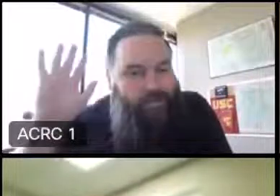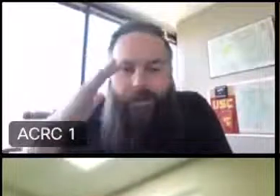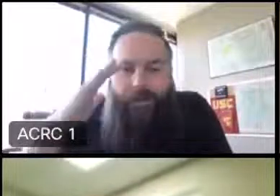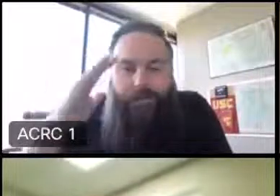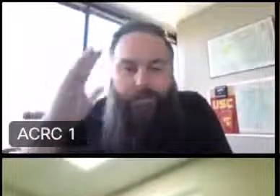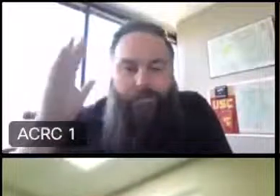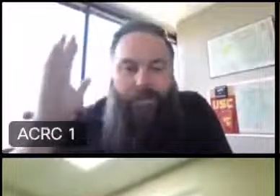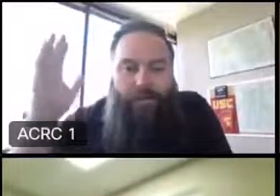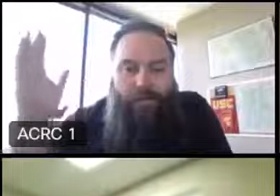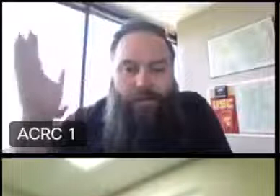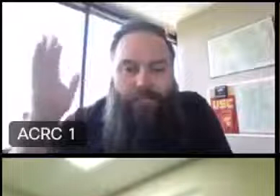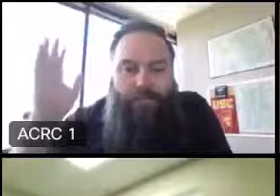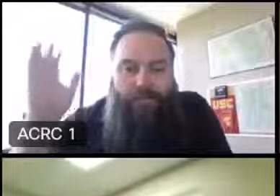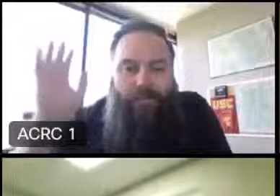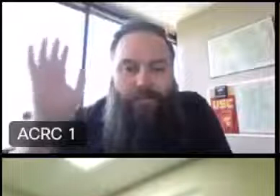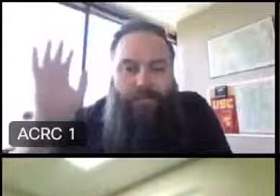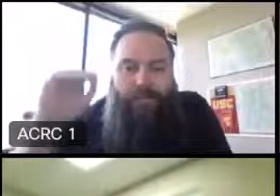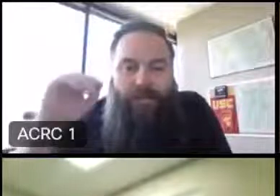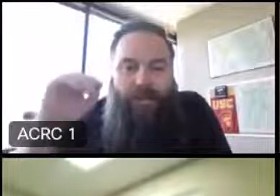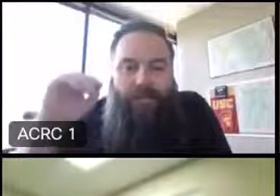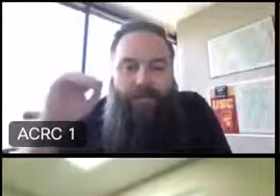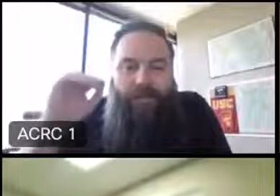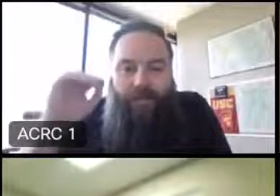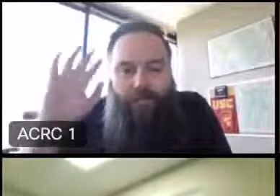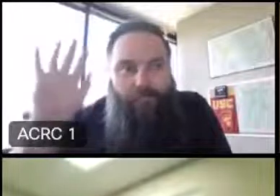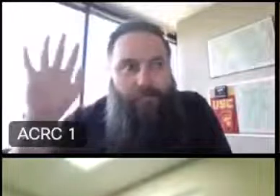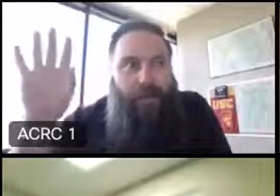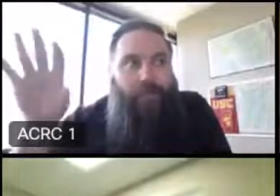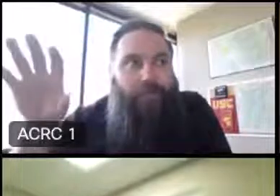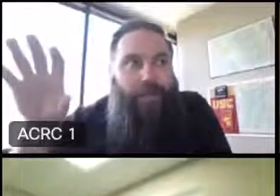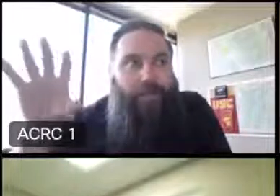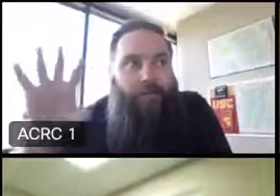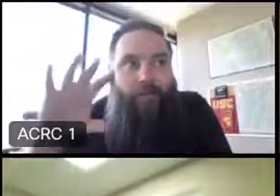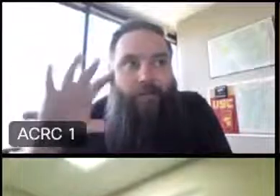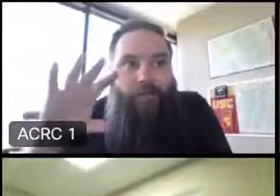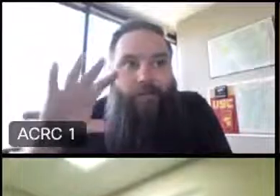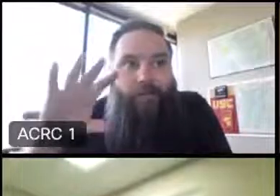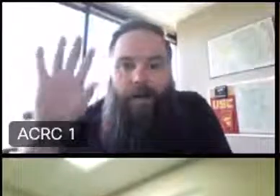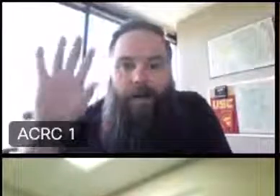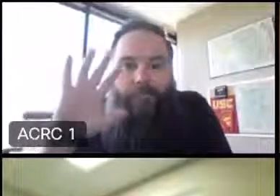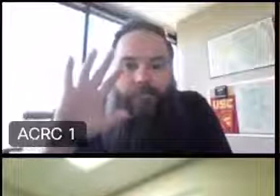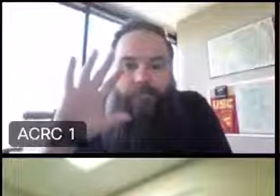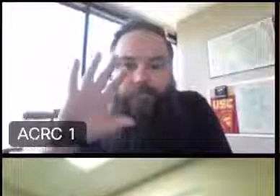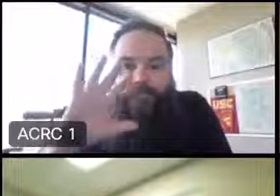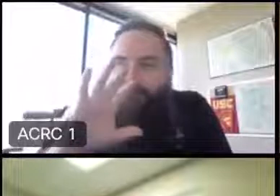want to go from scarcity to abundance when it comes to these services. And that being said,